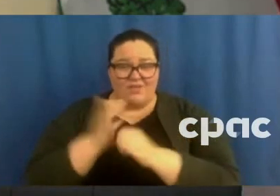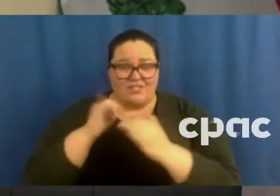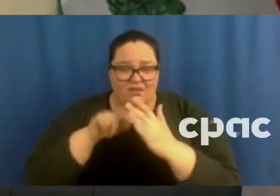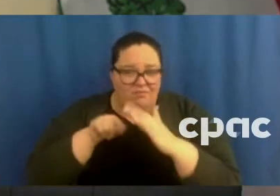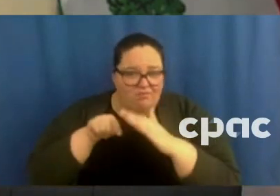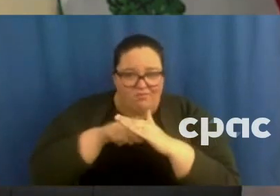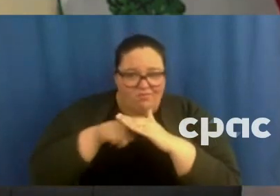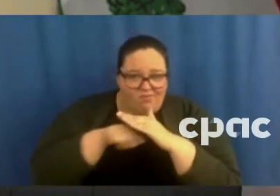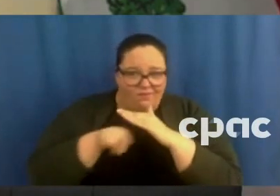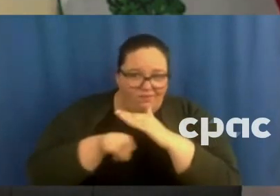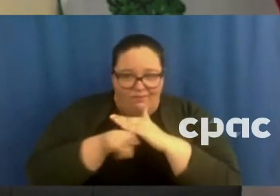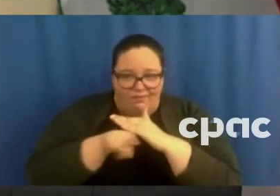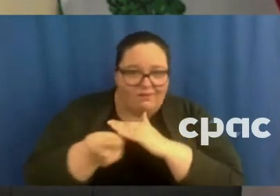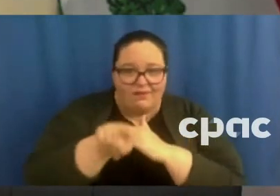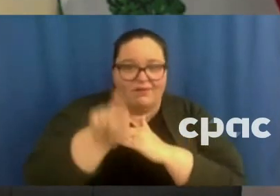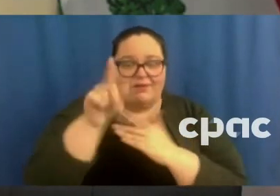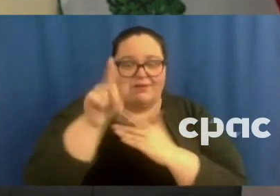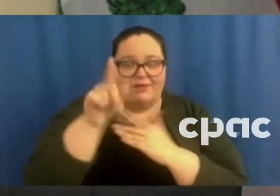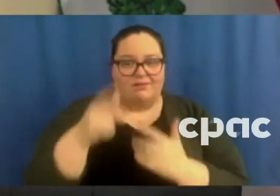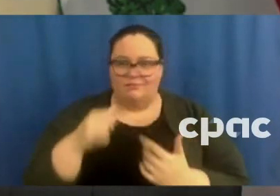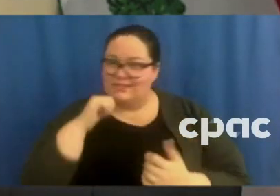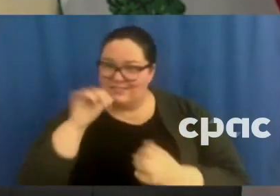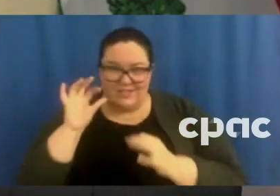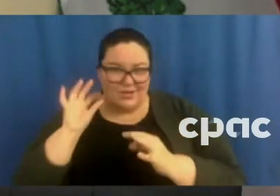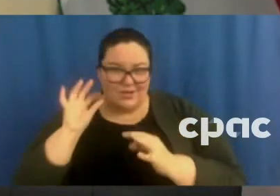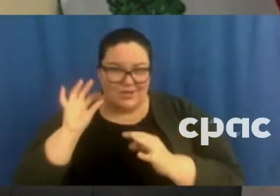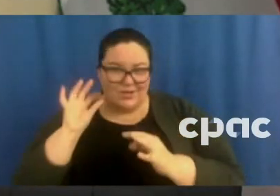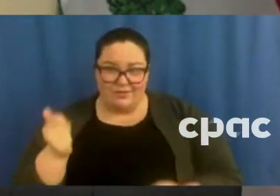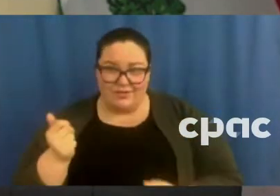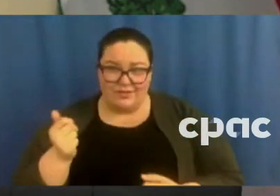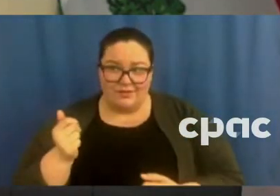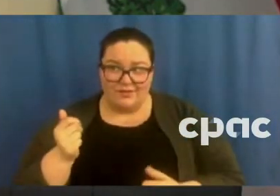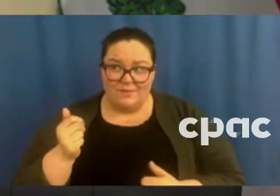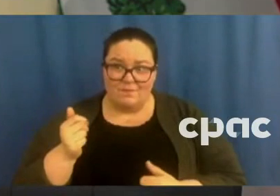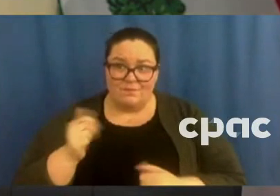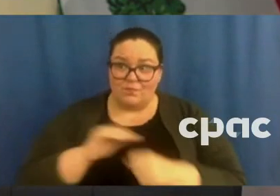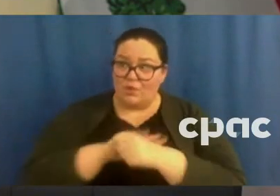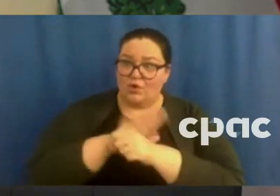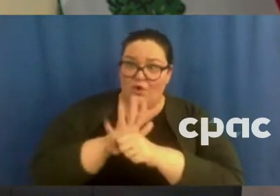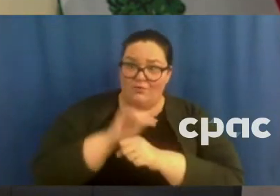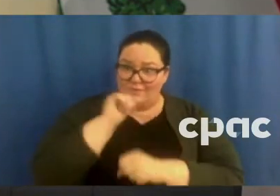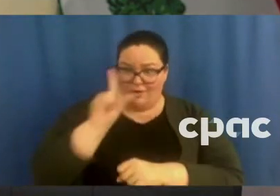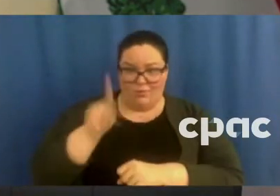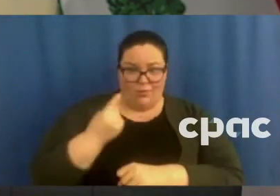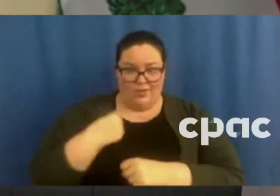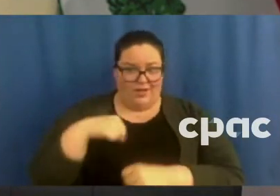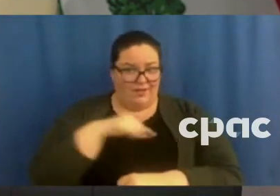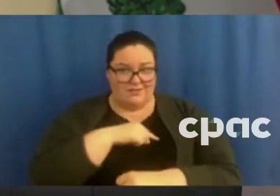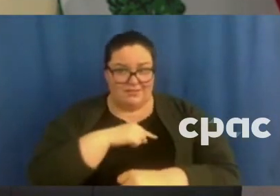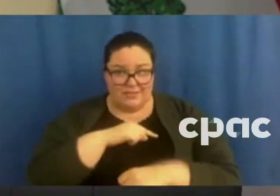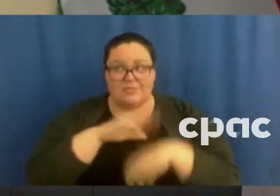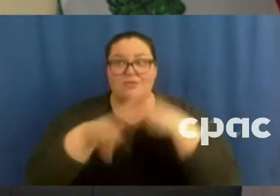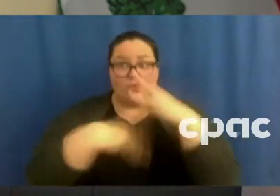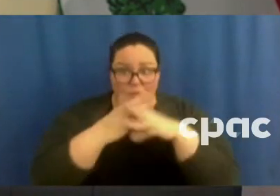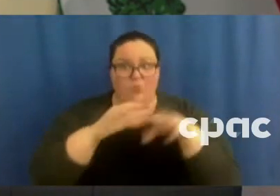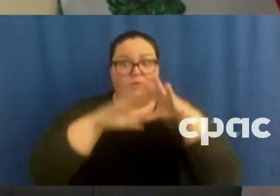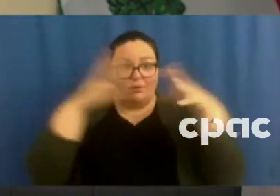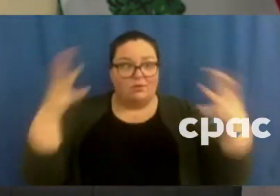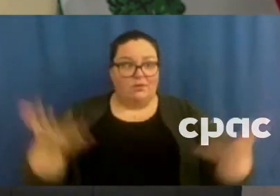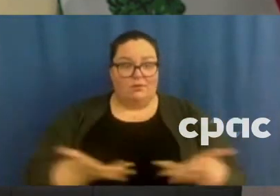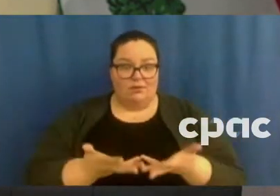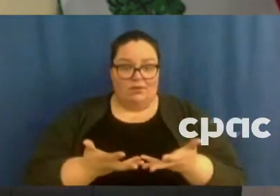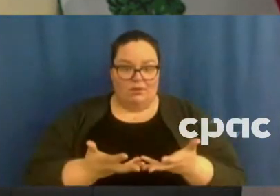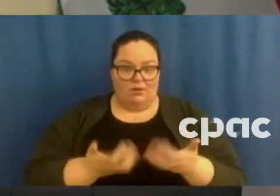isn't perfect. We're trying to deal with a worldwide pandemic while at the same time keep some semblance of regular